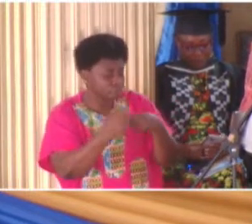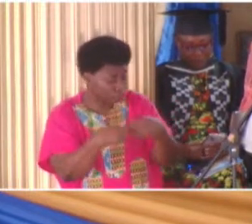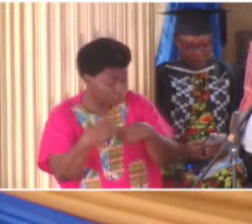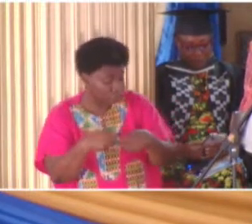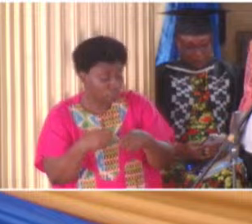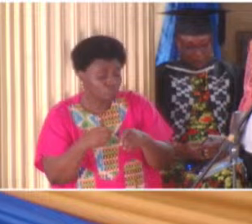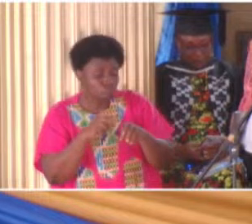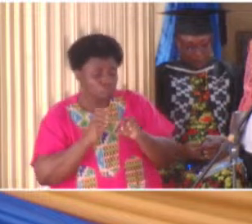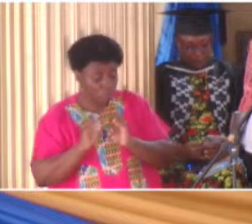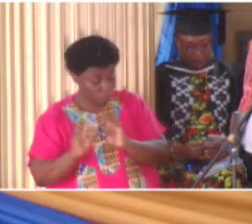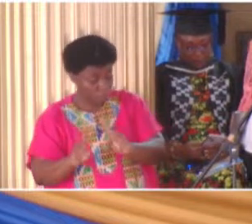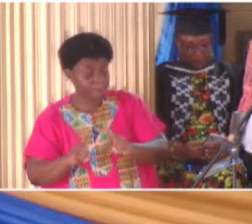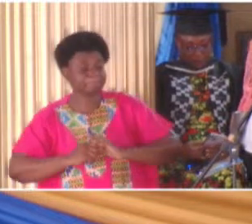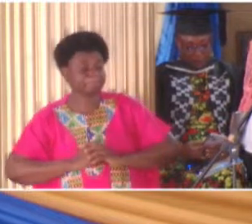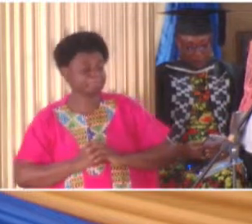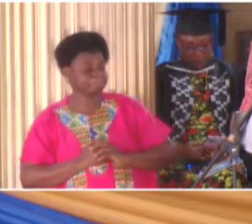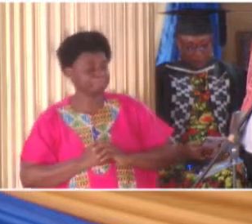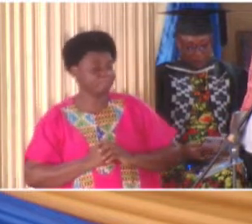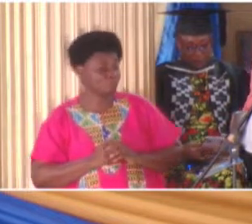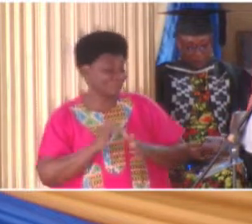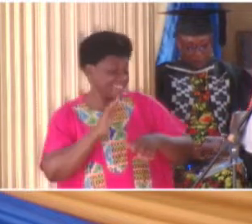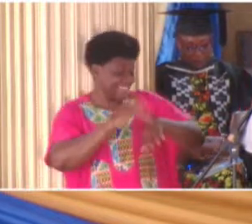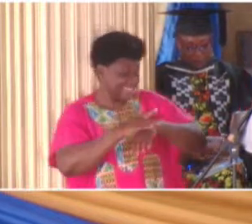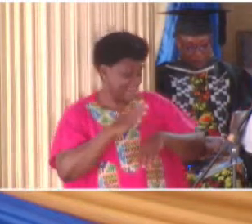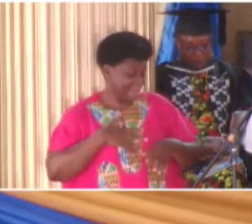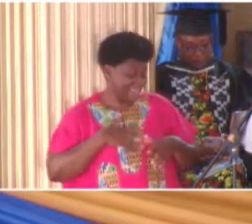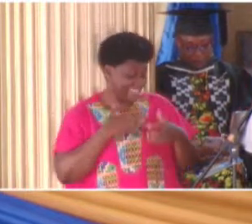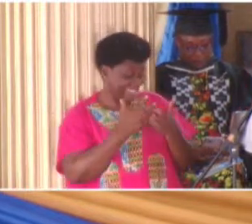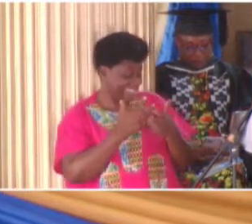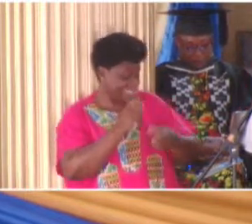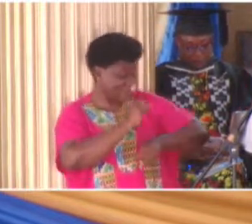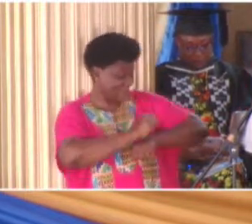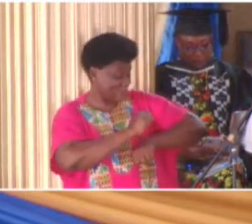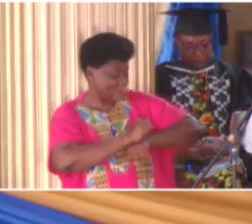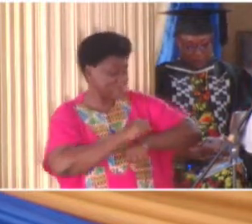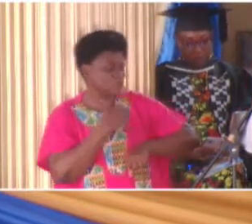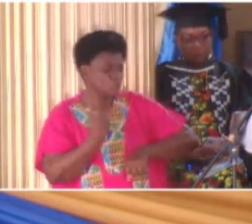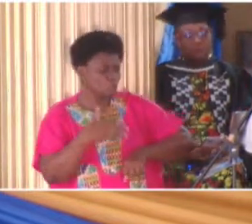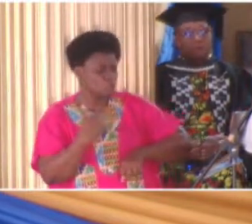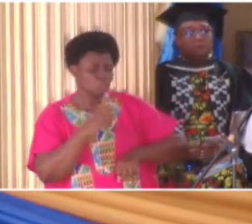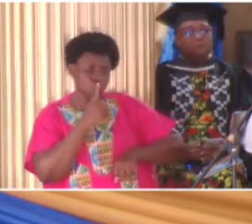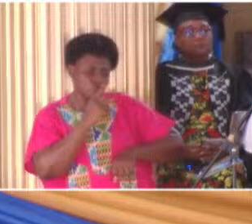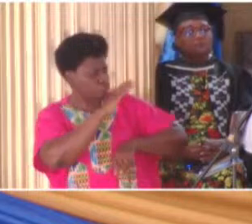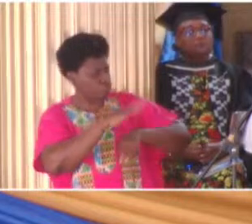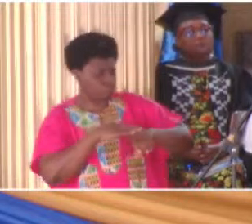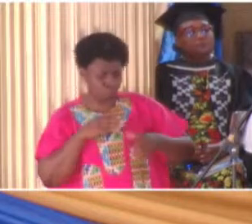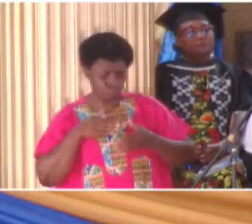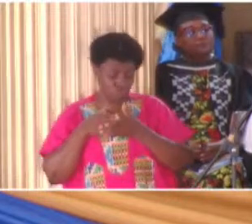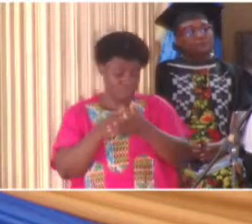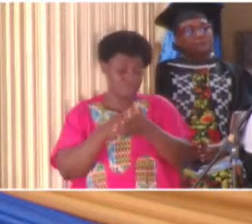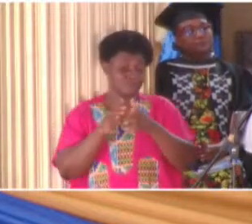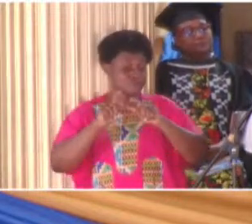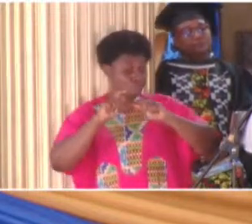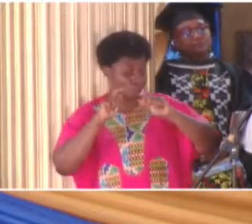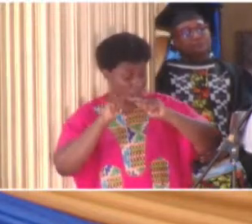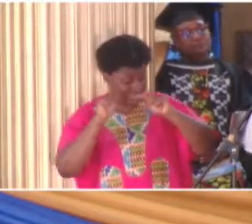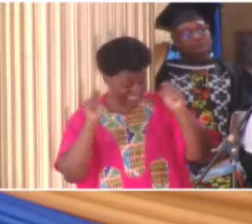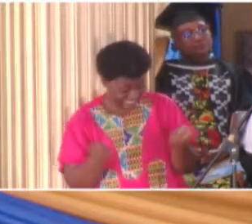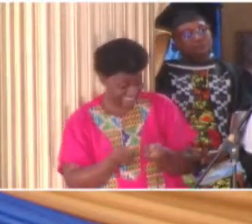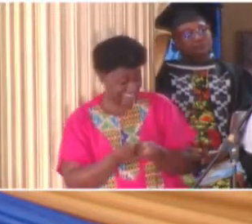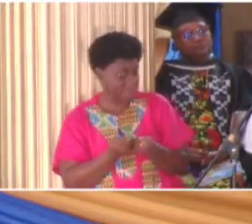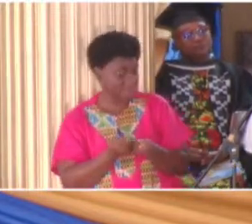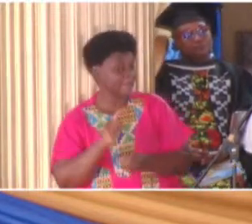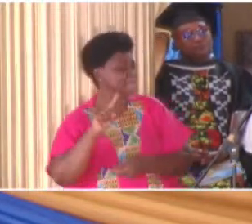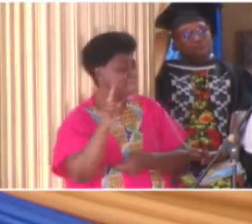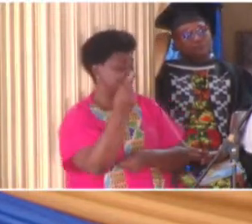into opportunities. Early in my engineering career, I was called to lead a team. That was my